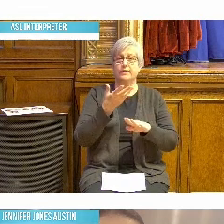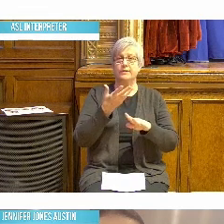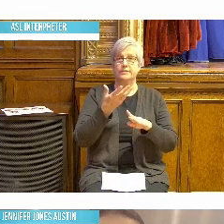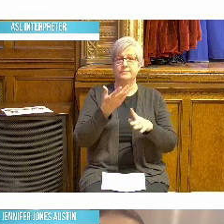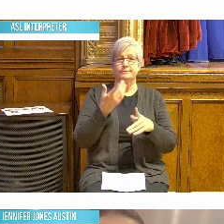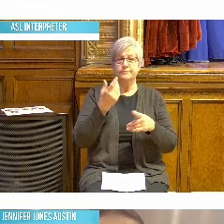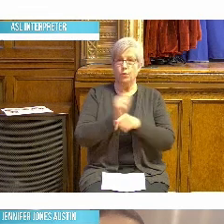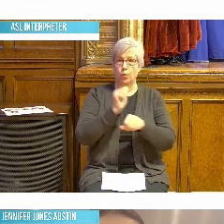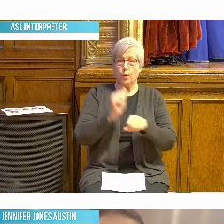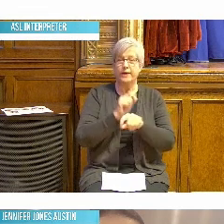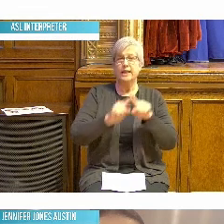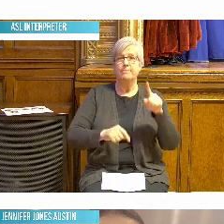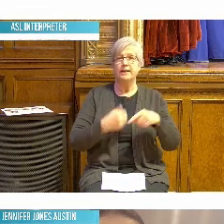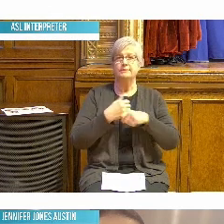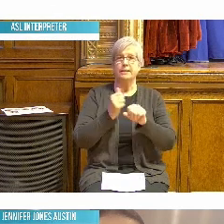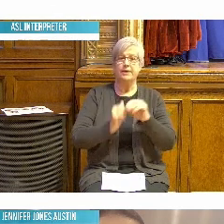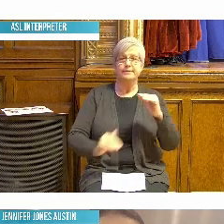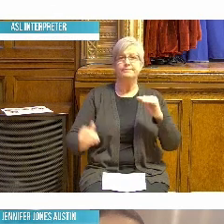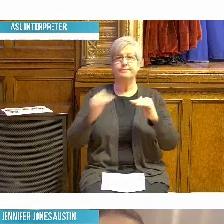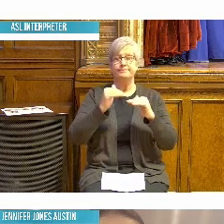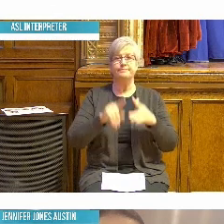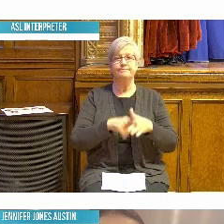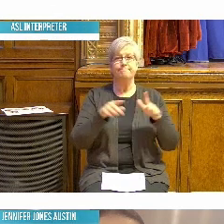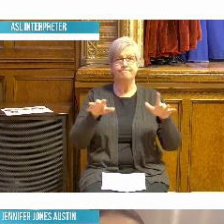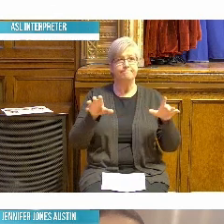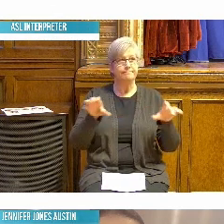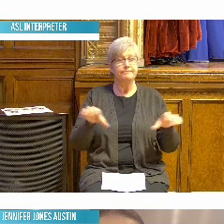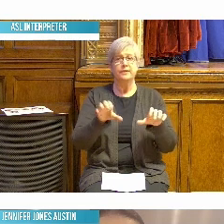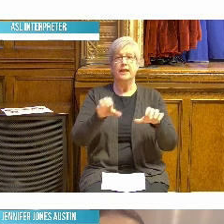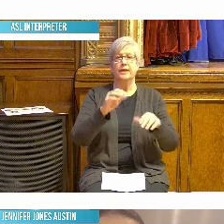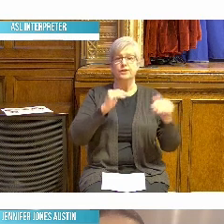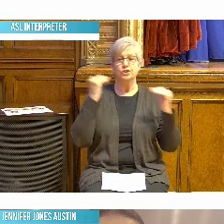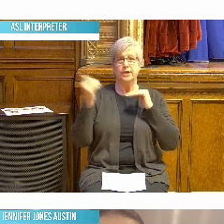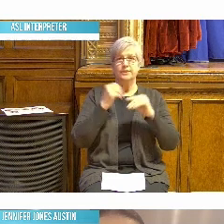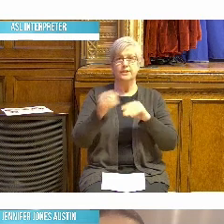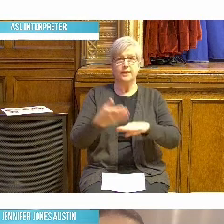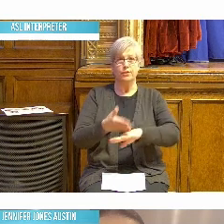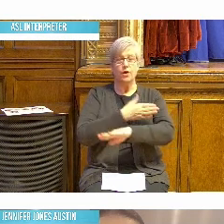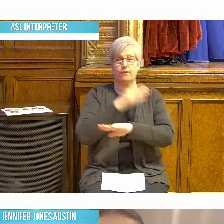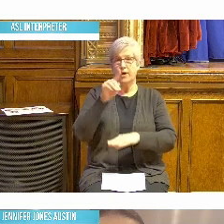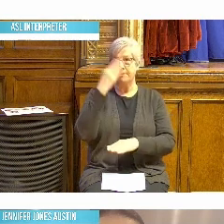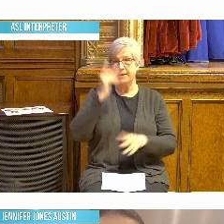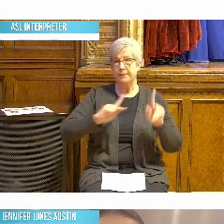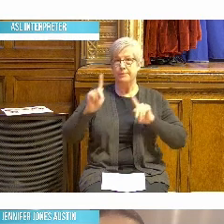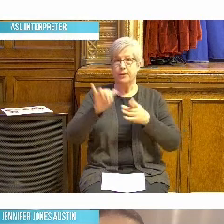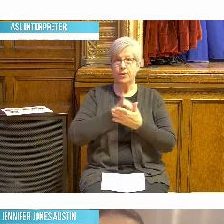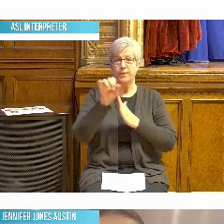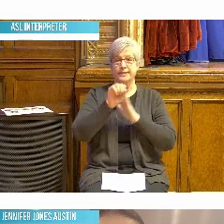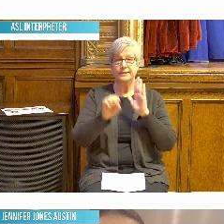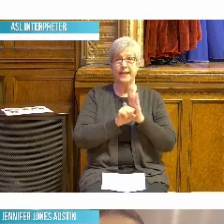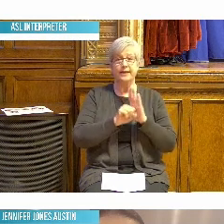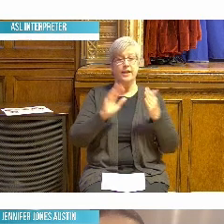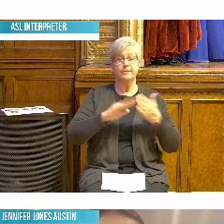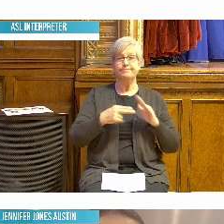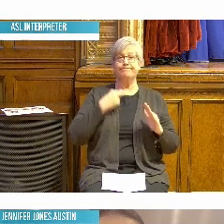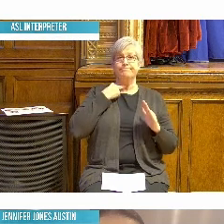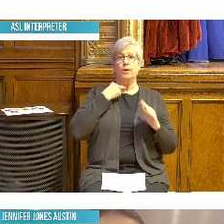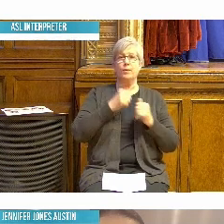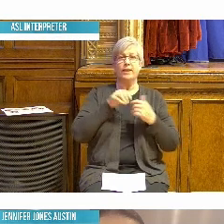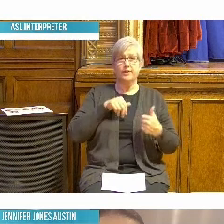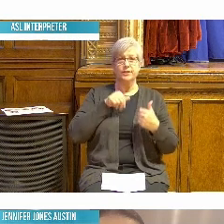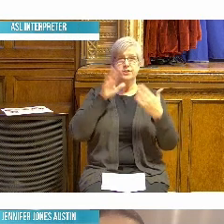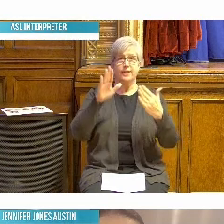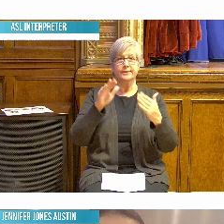must be made to stimulate justice and growth for Black residents in New York State. Our communities cannot move forward without addressing